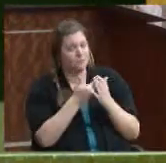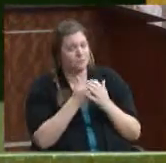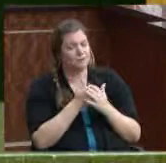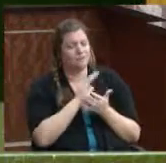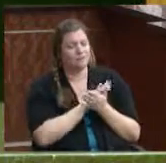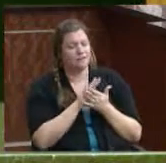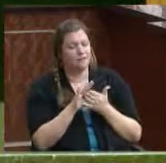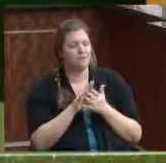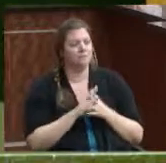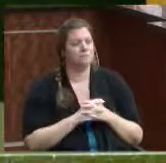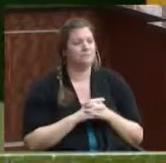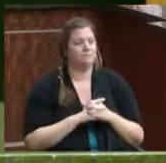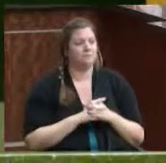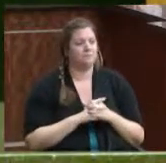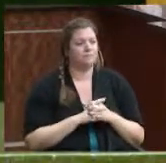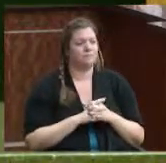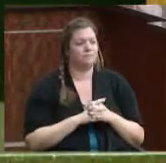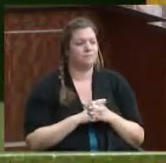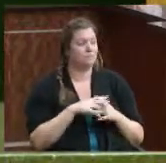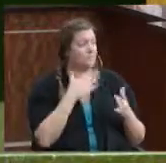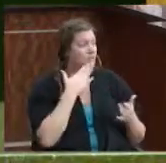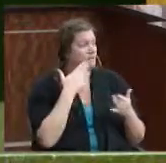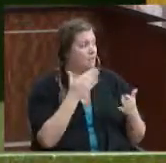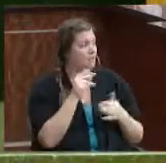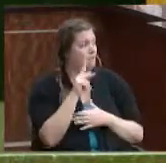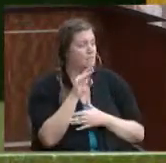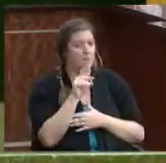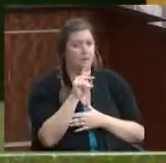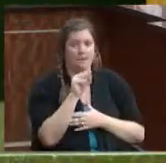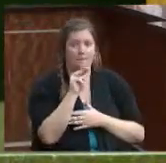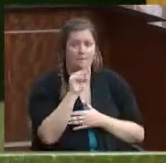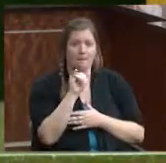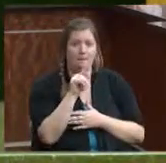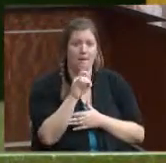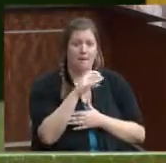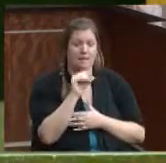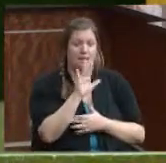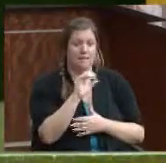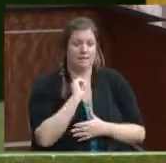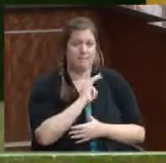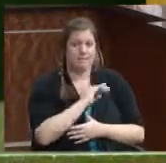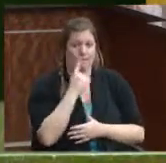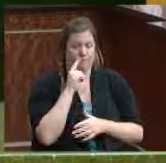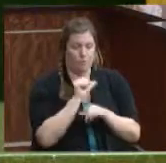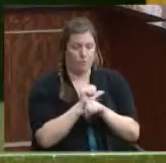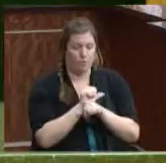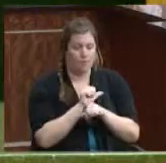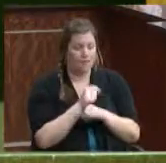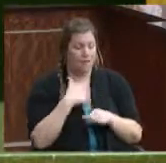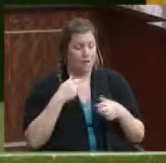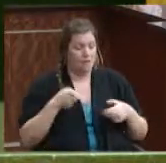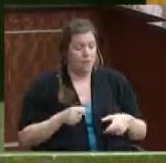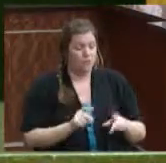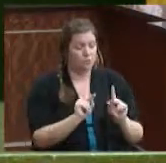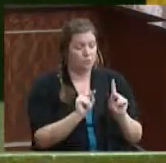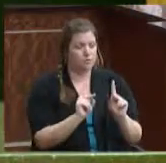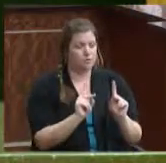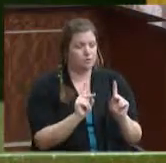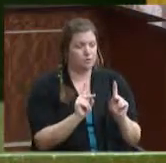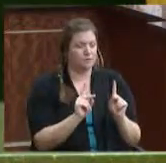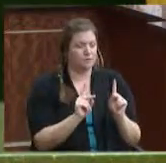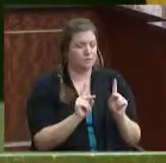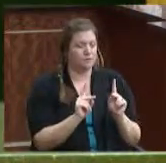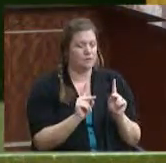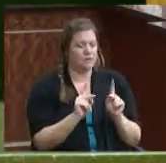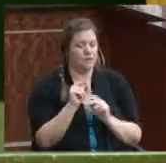really looks nice, and want to say thanks to Mike and his staff for the work that they continue to do. I did have the opportunity to attend the